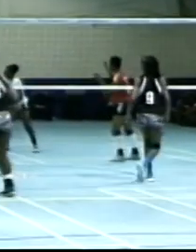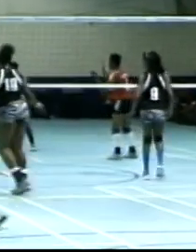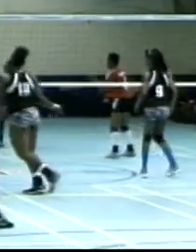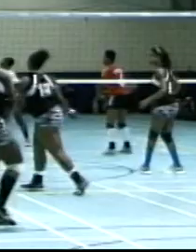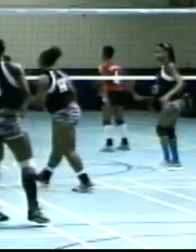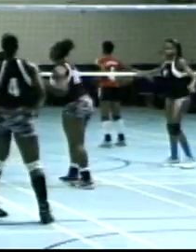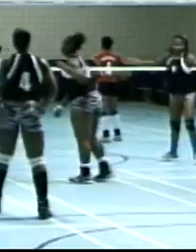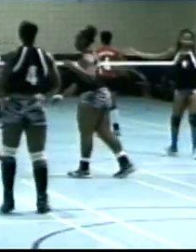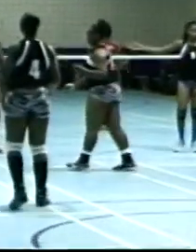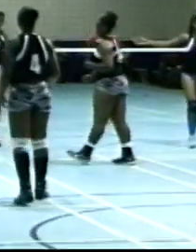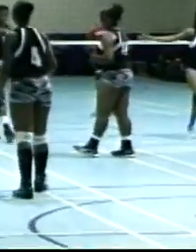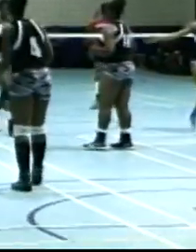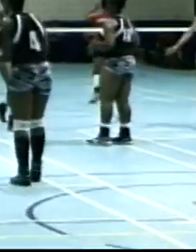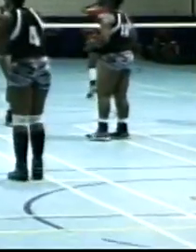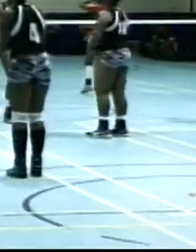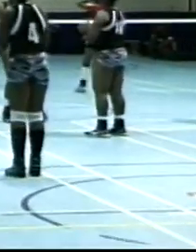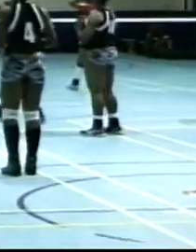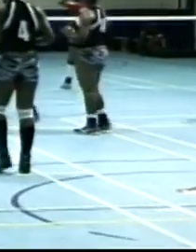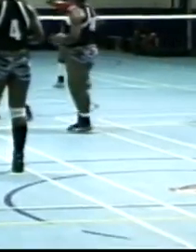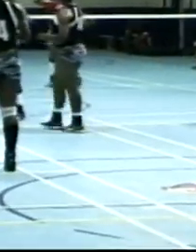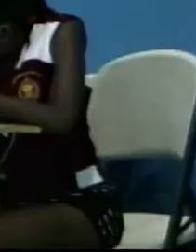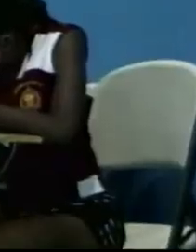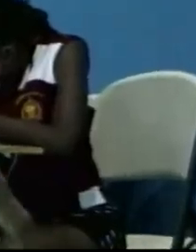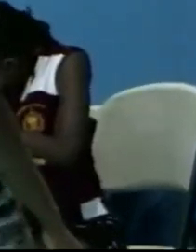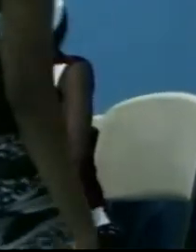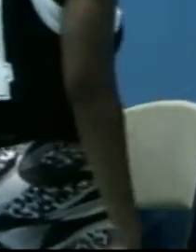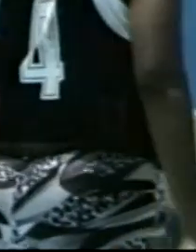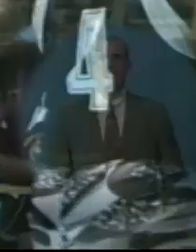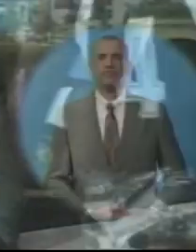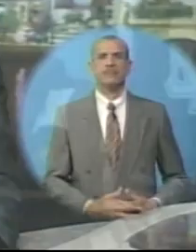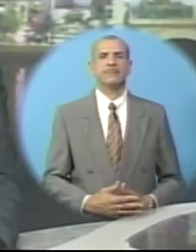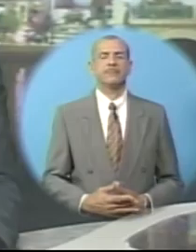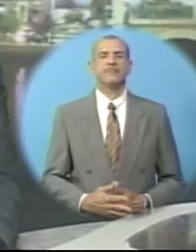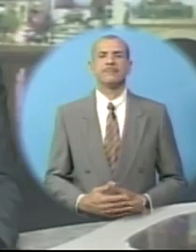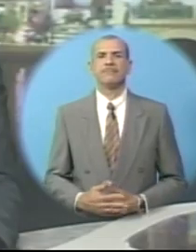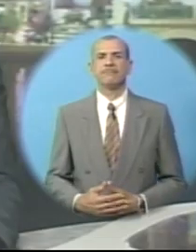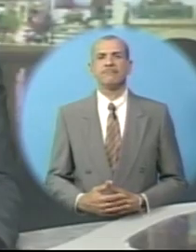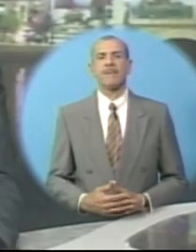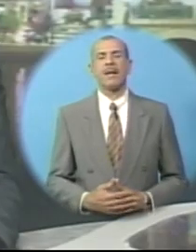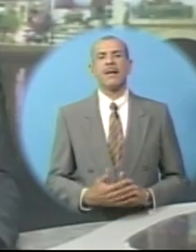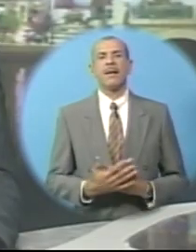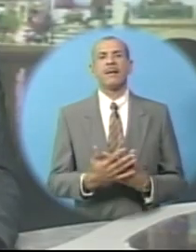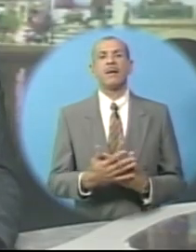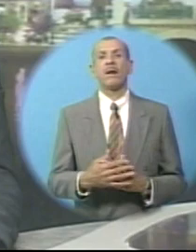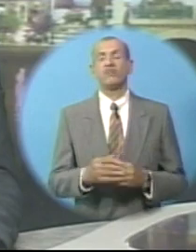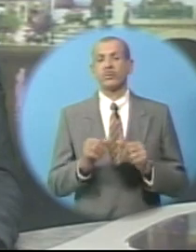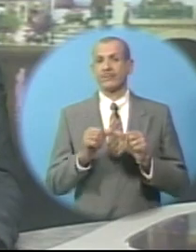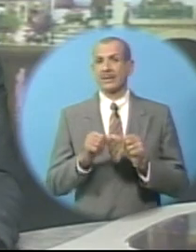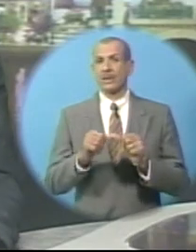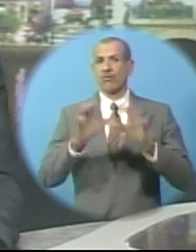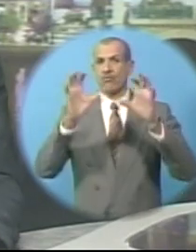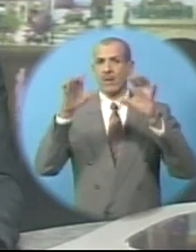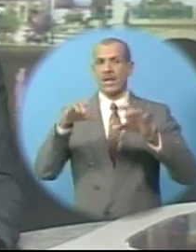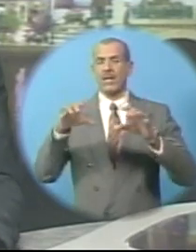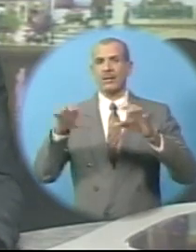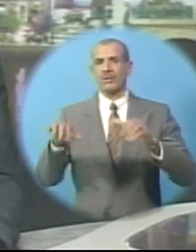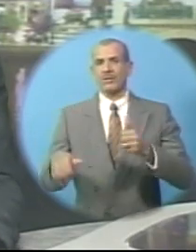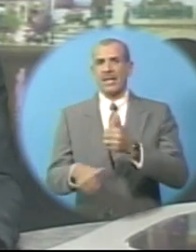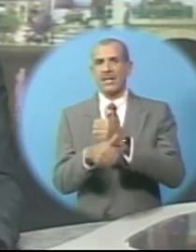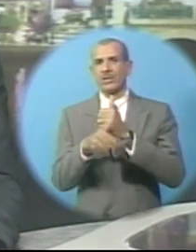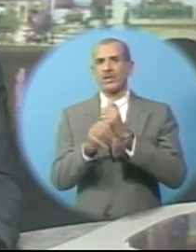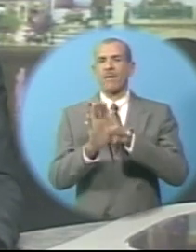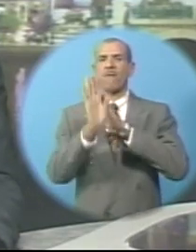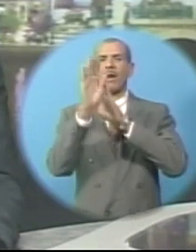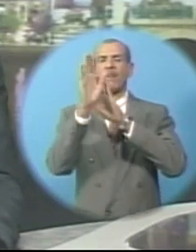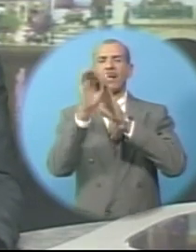24-26, 15-12. Mark Seal, CBC Sports. Thanks, Mark. Meanwhile, rain also affected the other